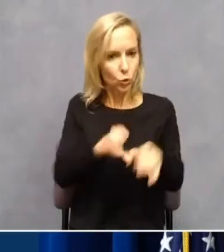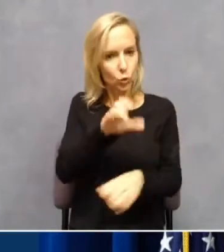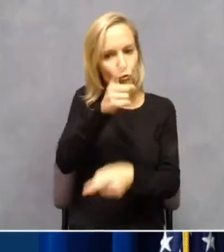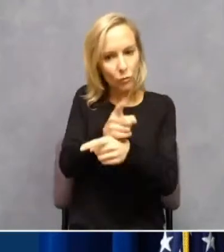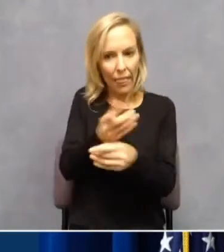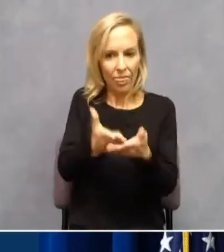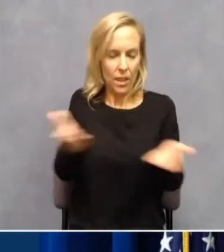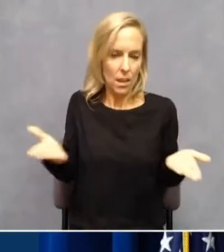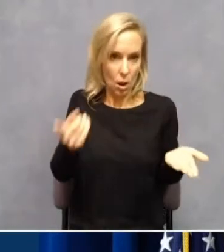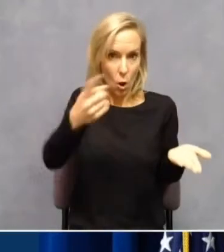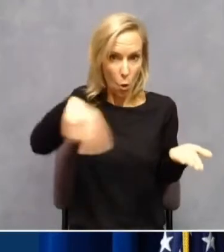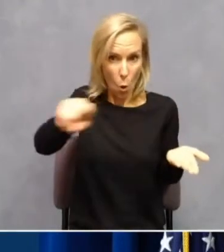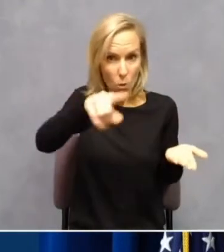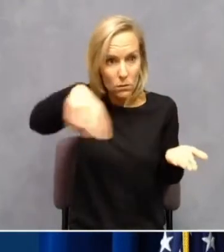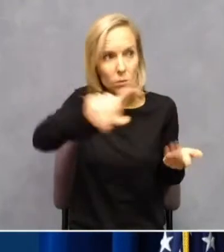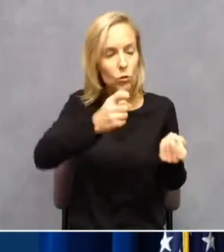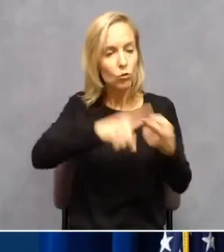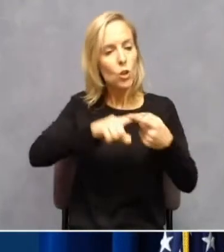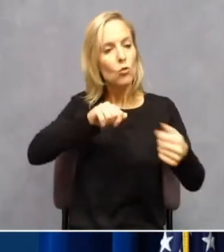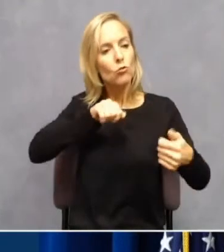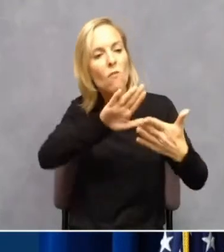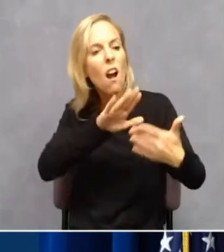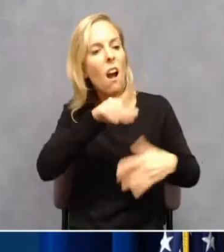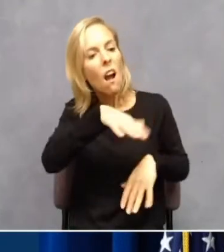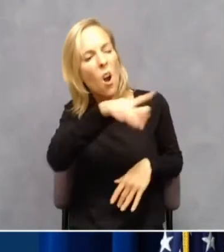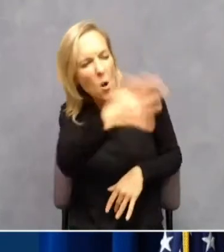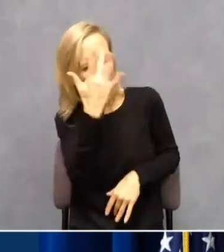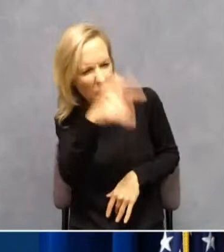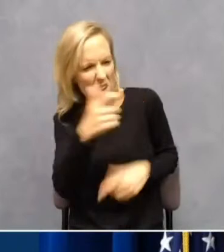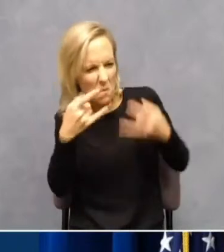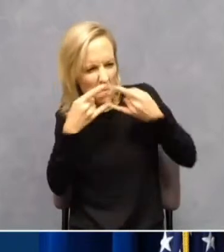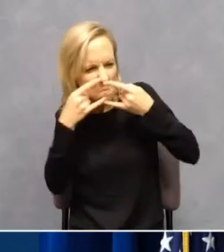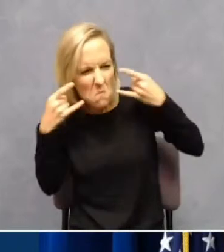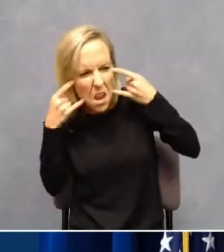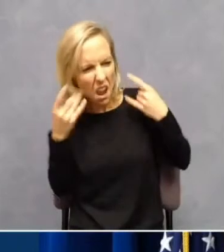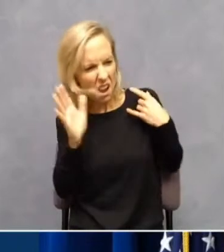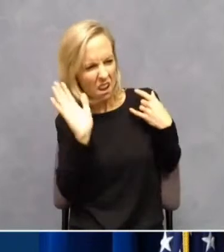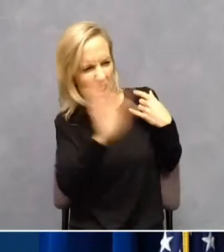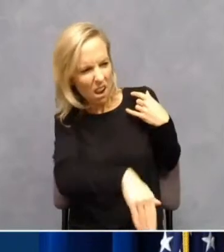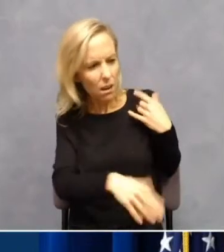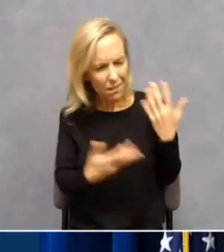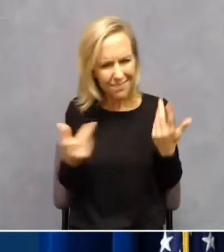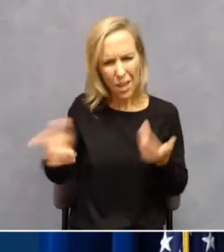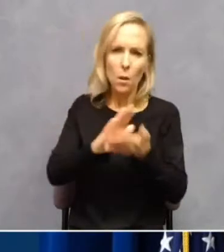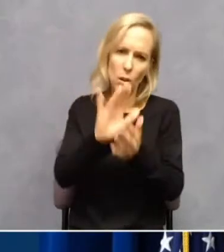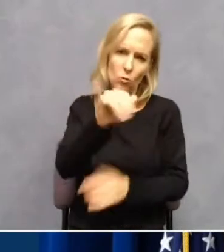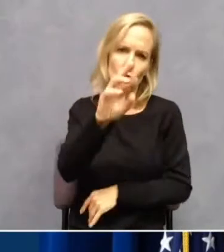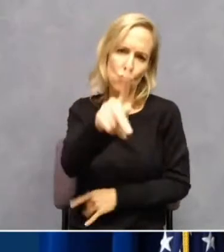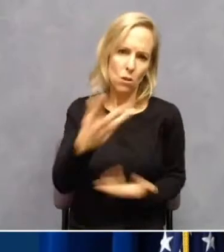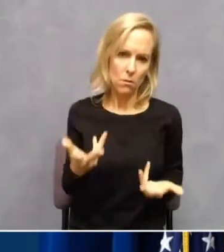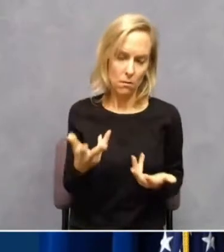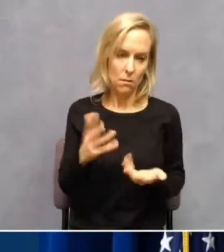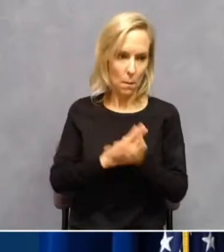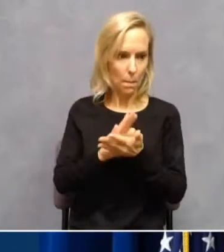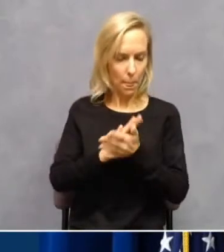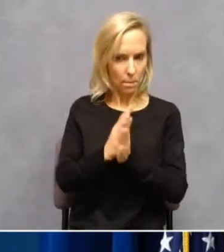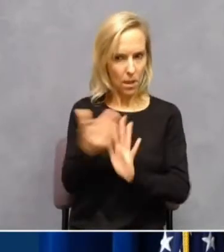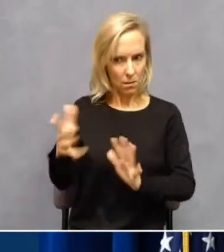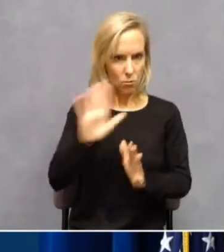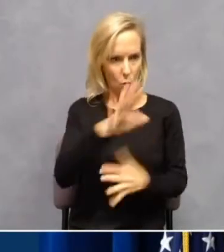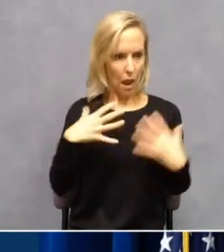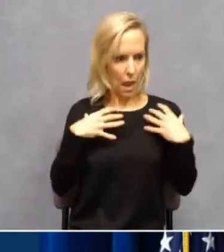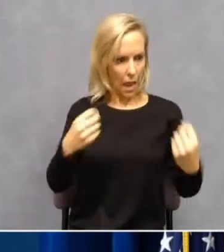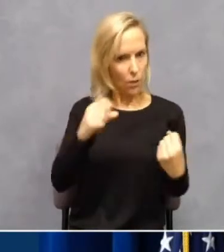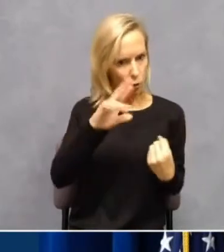out there that try to confront you for wearing a mask or being a jerk, that's all they are. And they're putting your health at risk. So do the